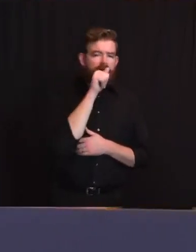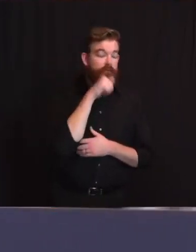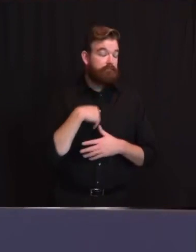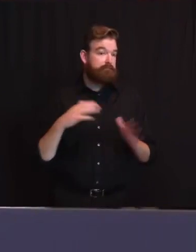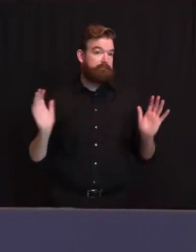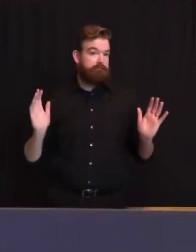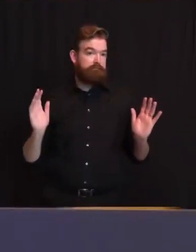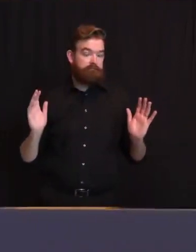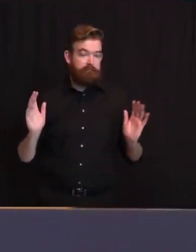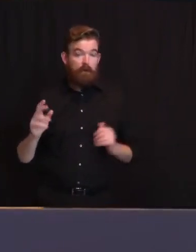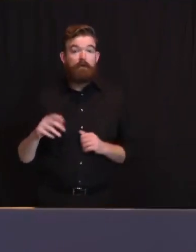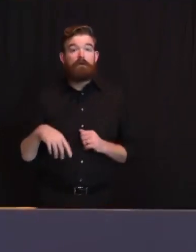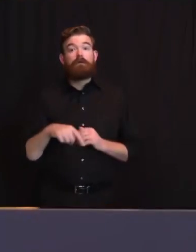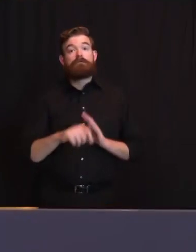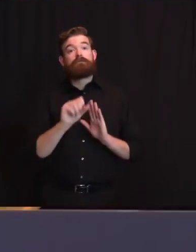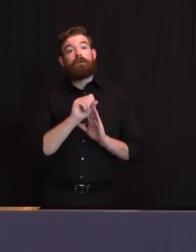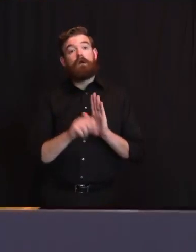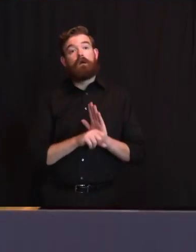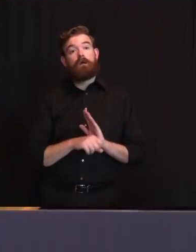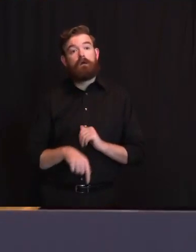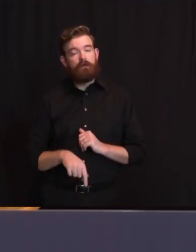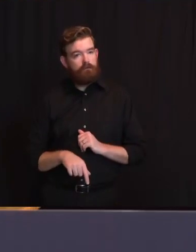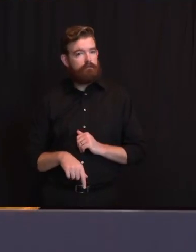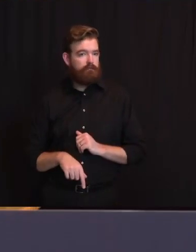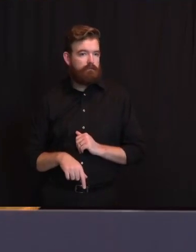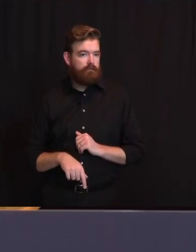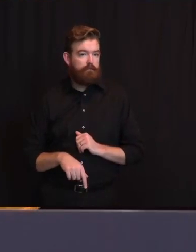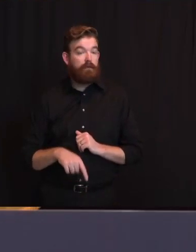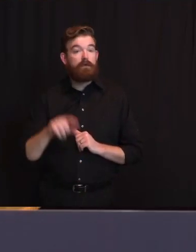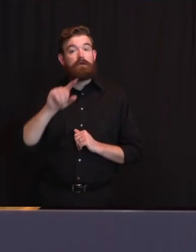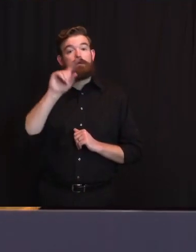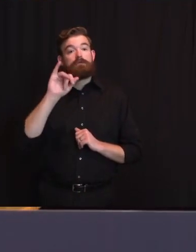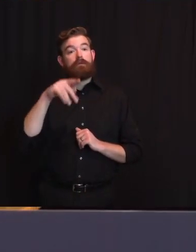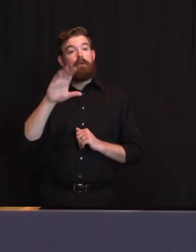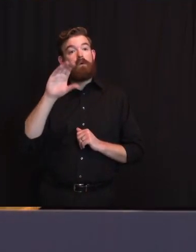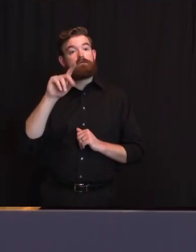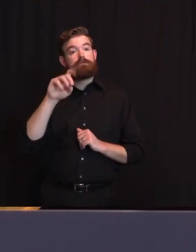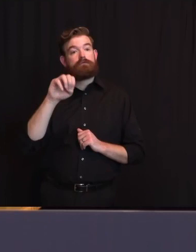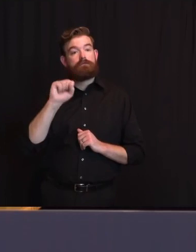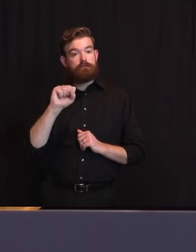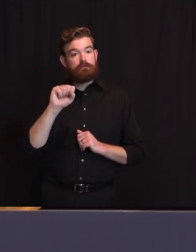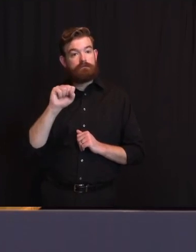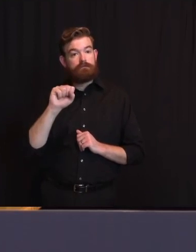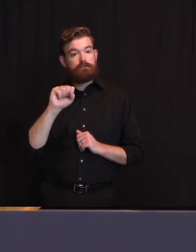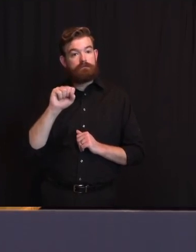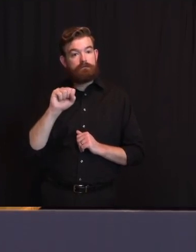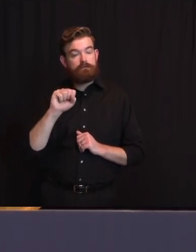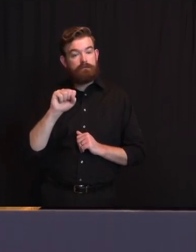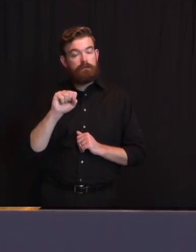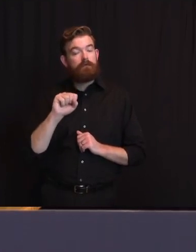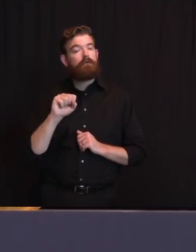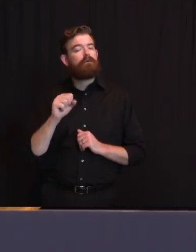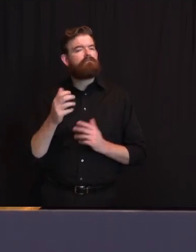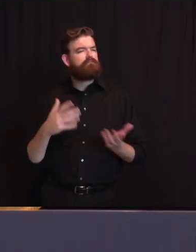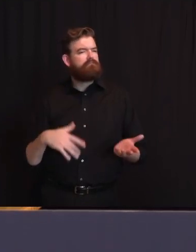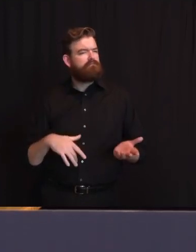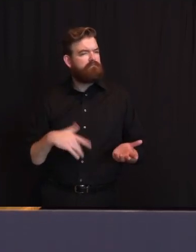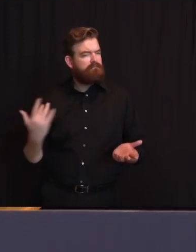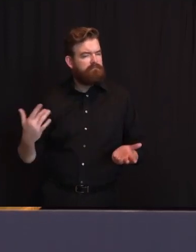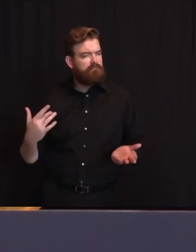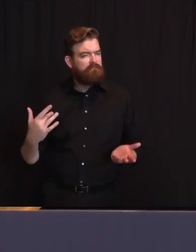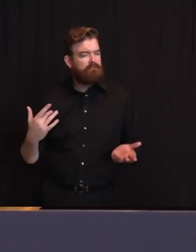would just want to say this, we're the ultimate home rule state. So when you cut off a population size, we have a disproportionate amount